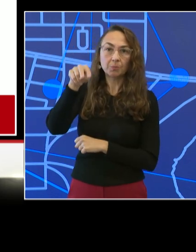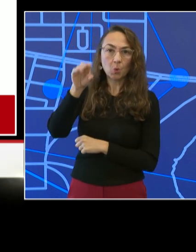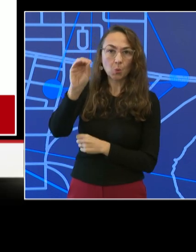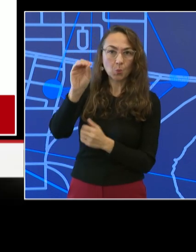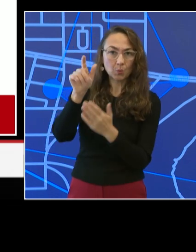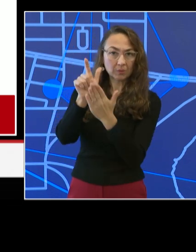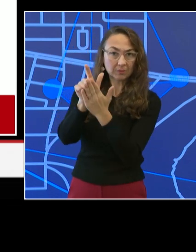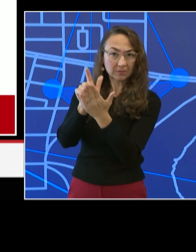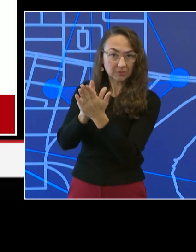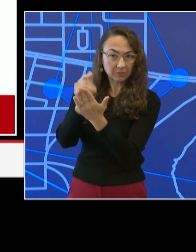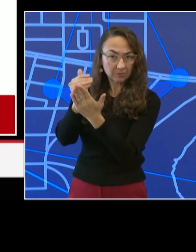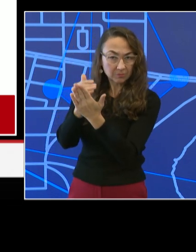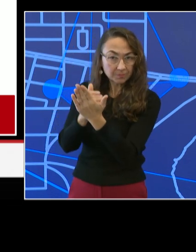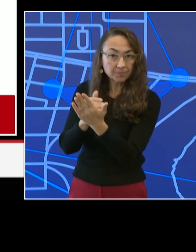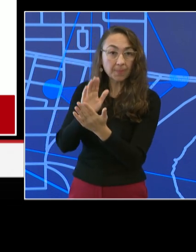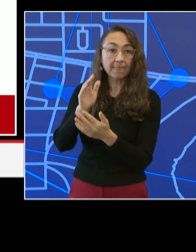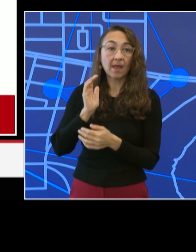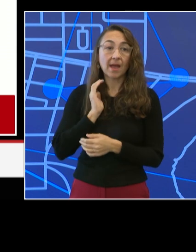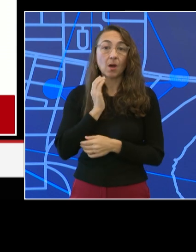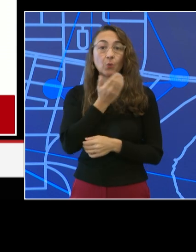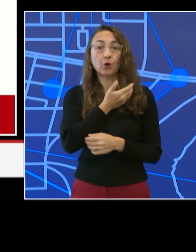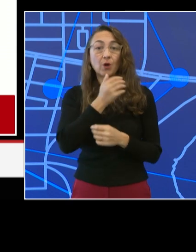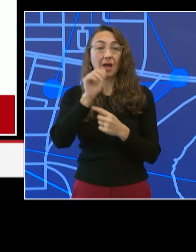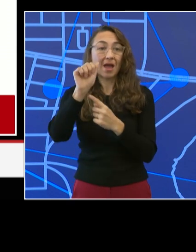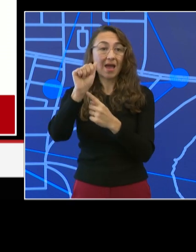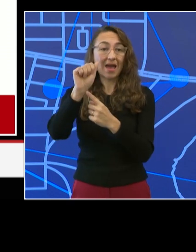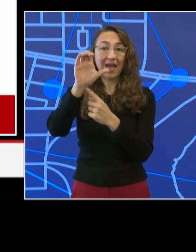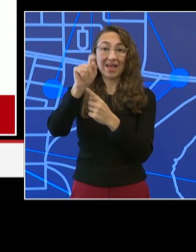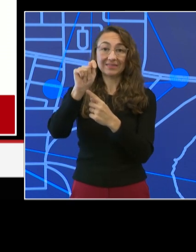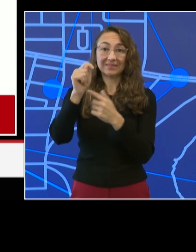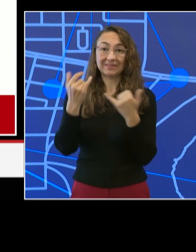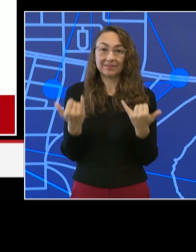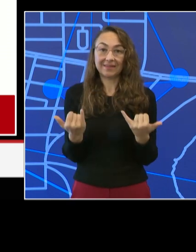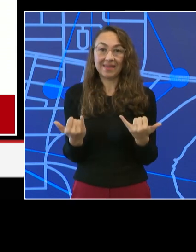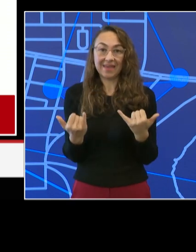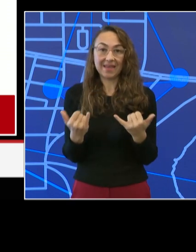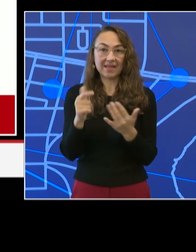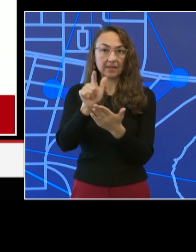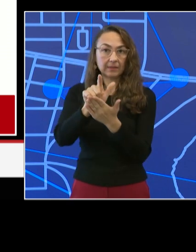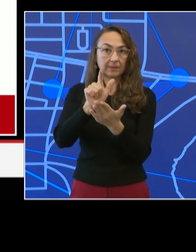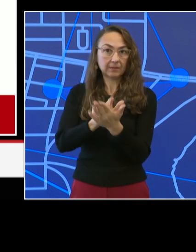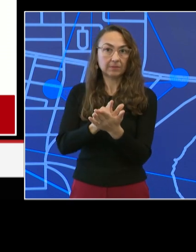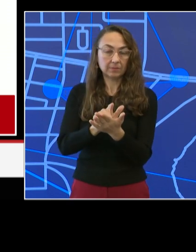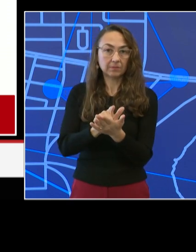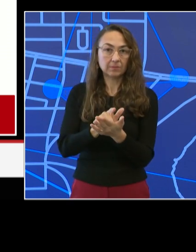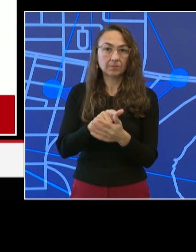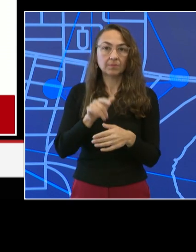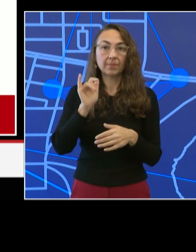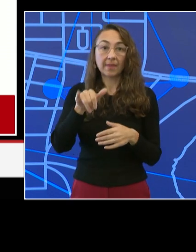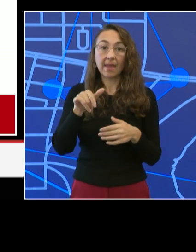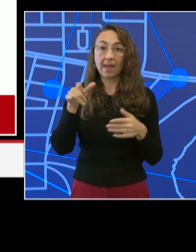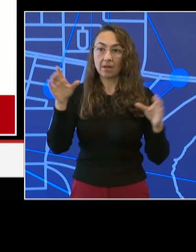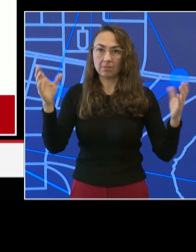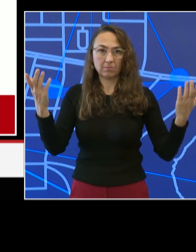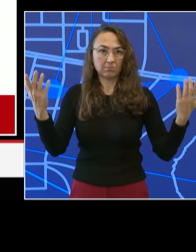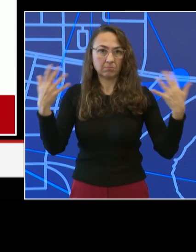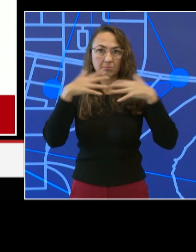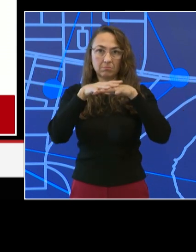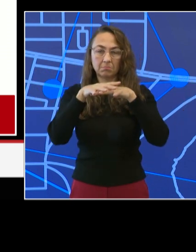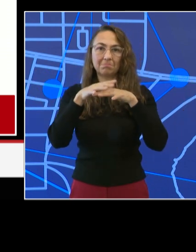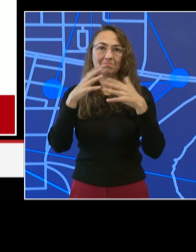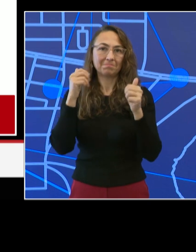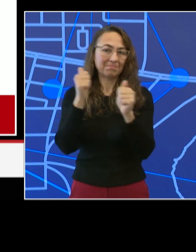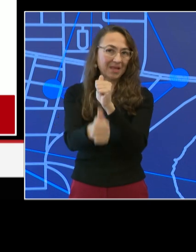included in Secure DC, the omnibus legislation that passed last March. So with that, I